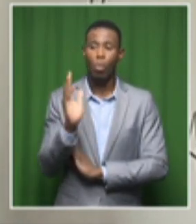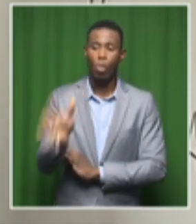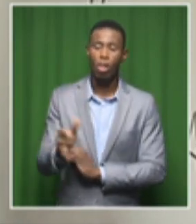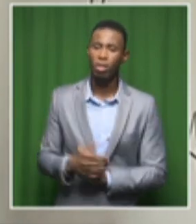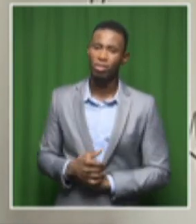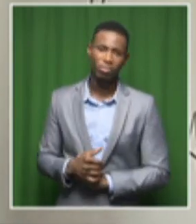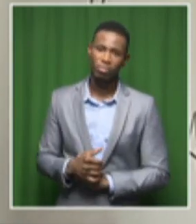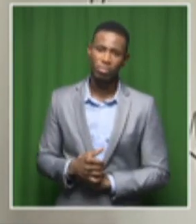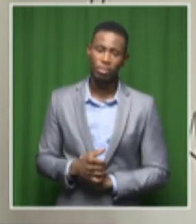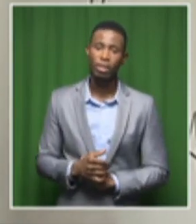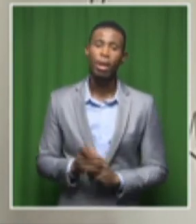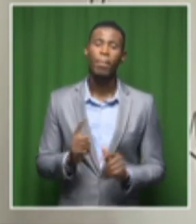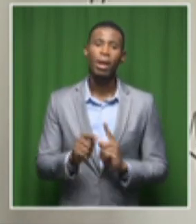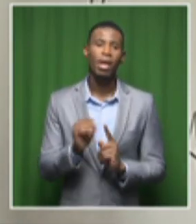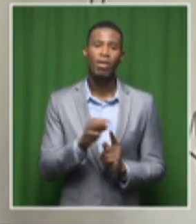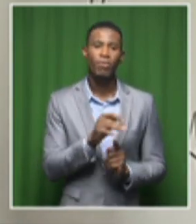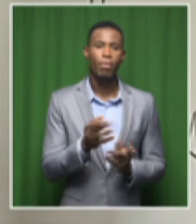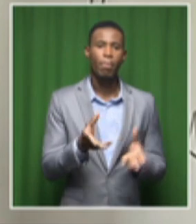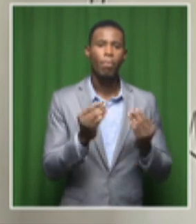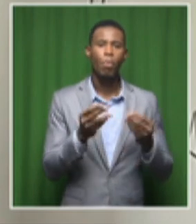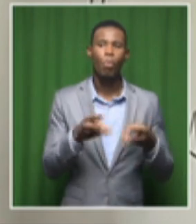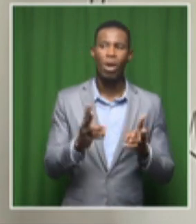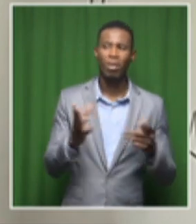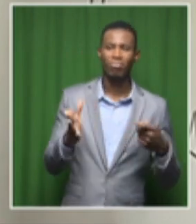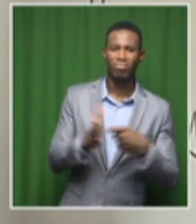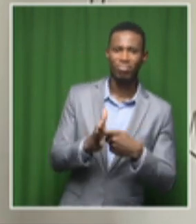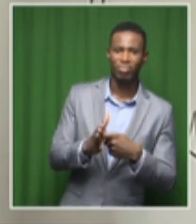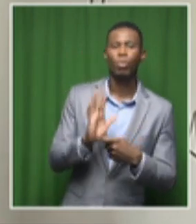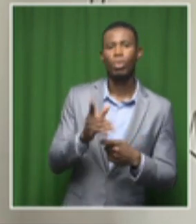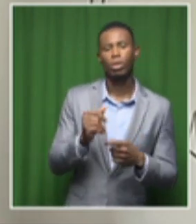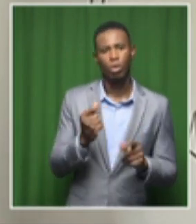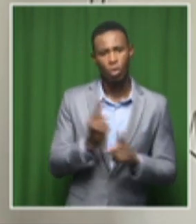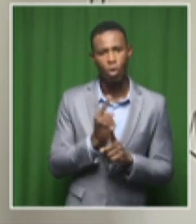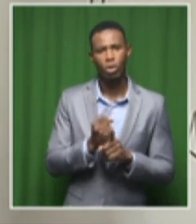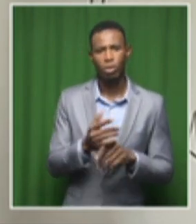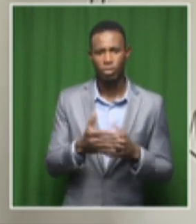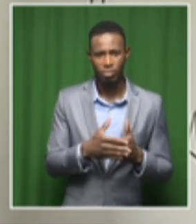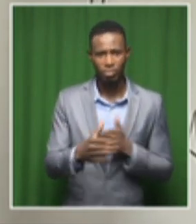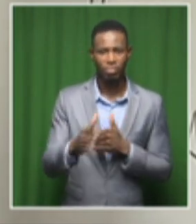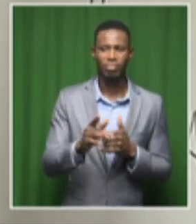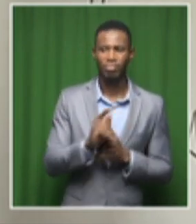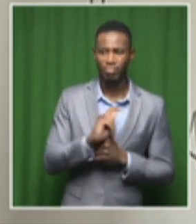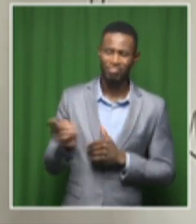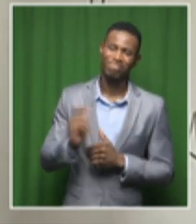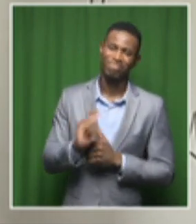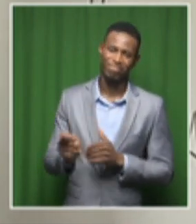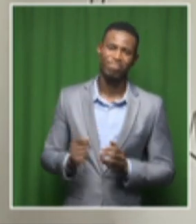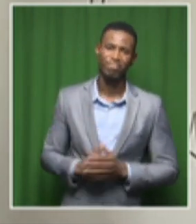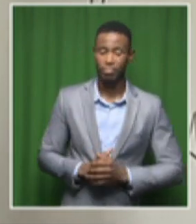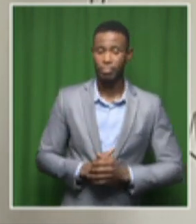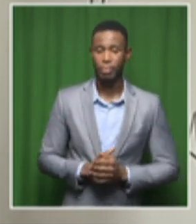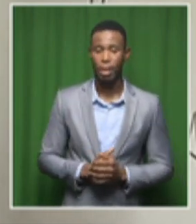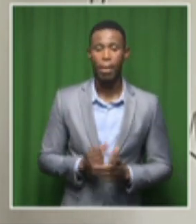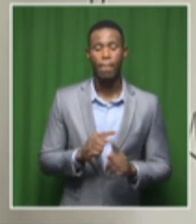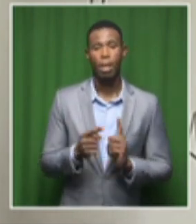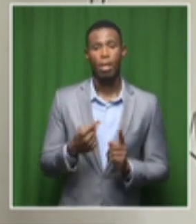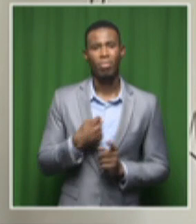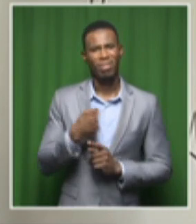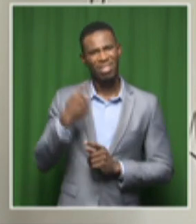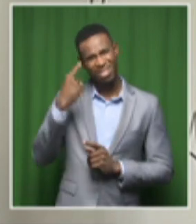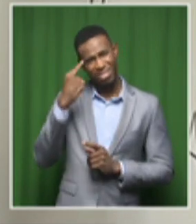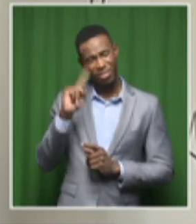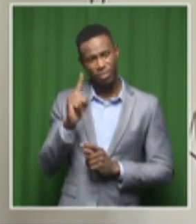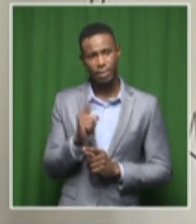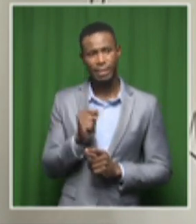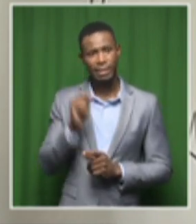get authentically, you're always going to pay for it. But I think, and we will still wait and see, Instagram should roll